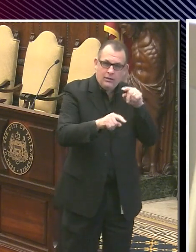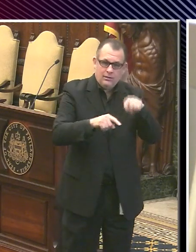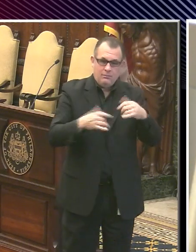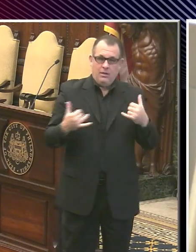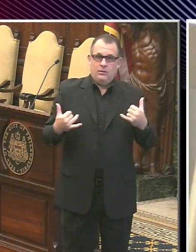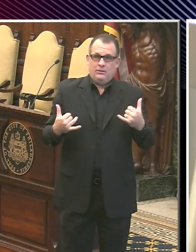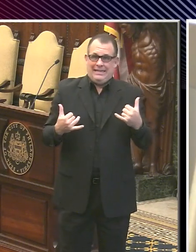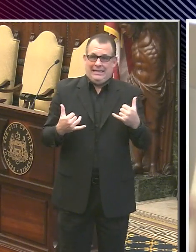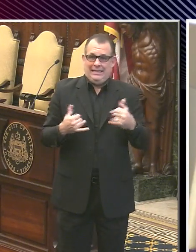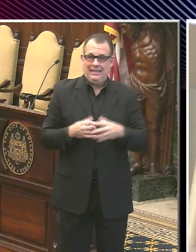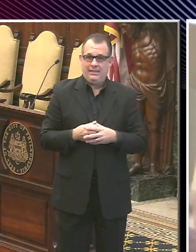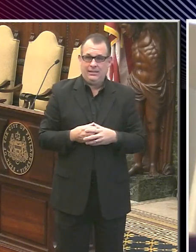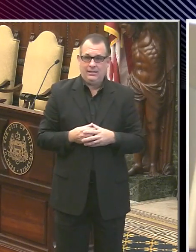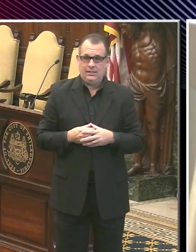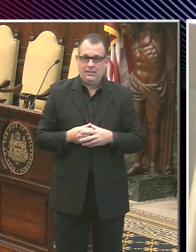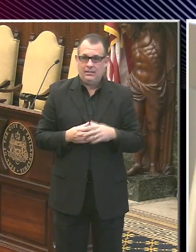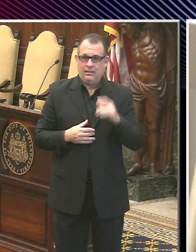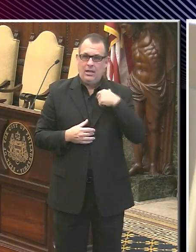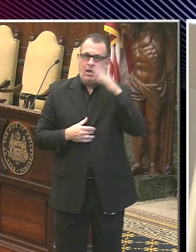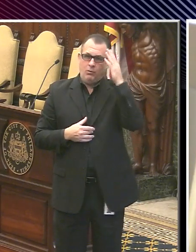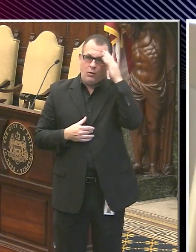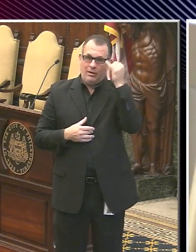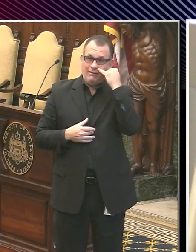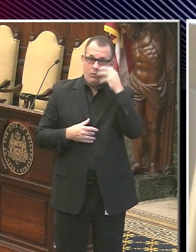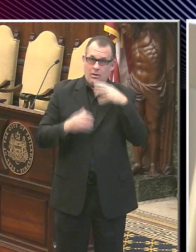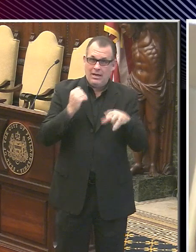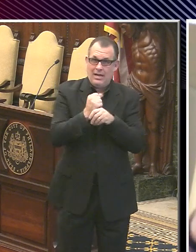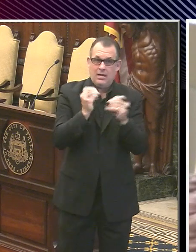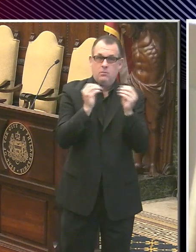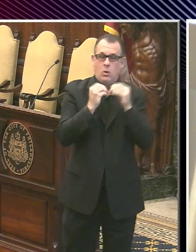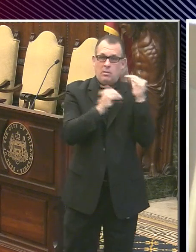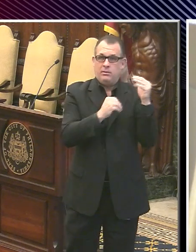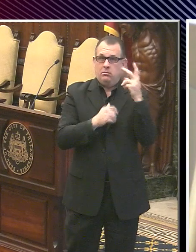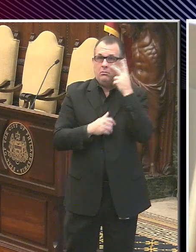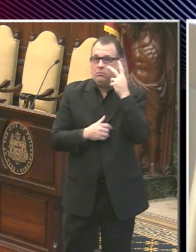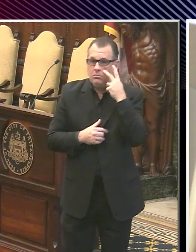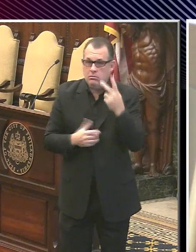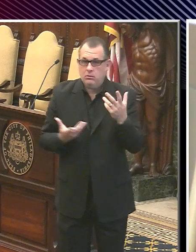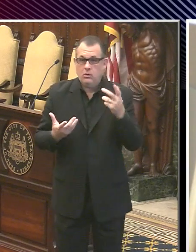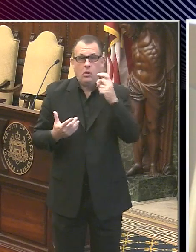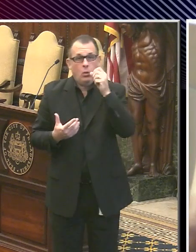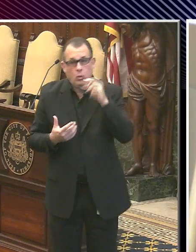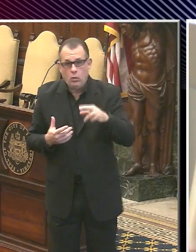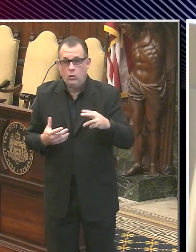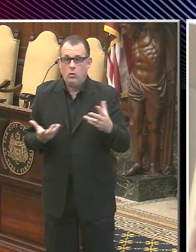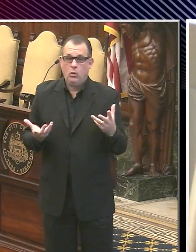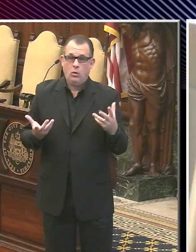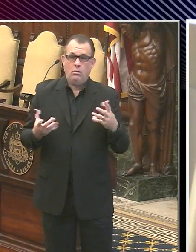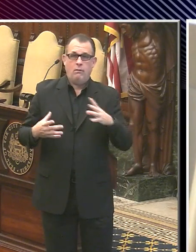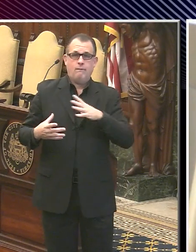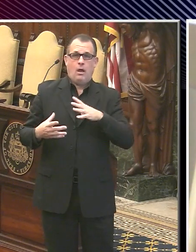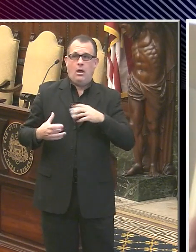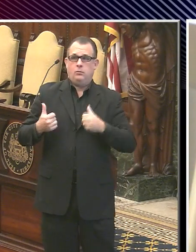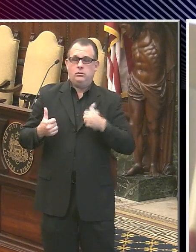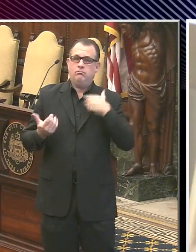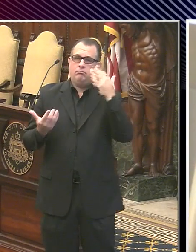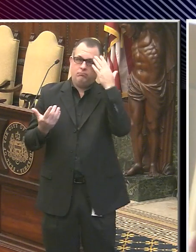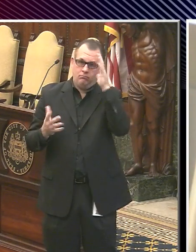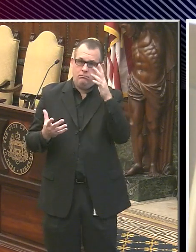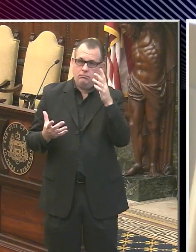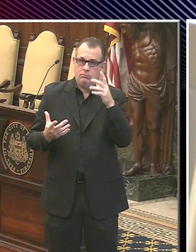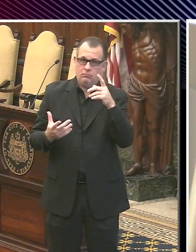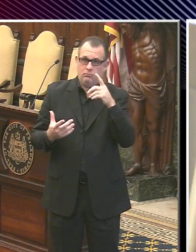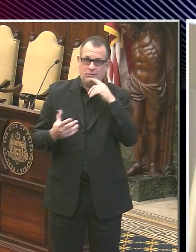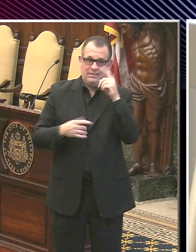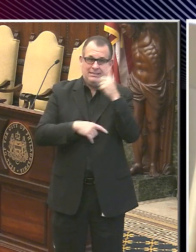date, I'll know whether or not we need to expand this or cut it off on the first? Is there any date that you've given yourself,